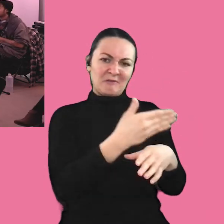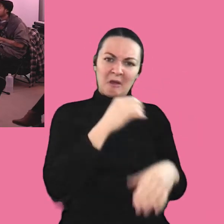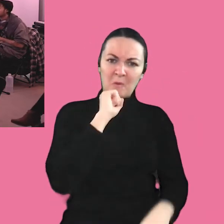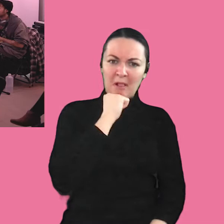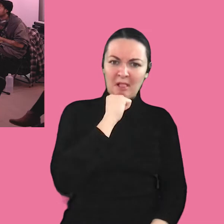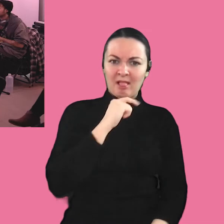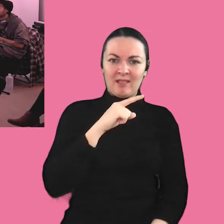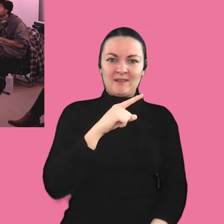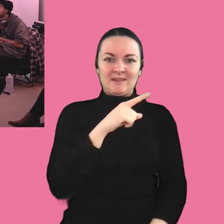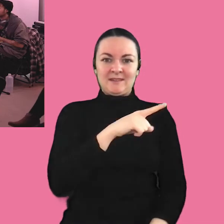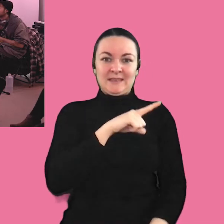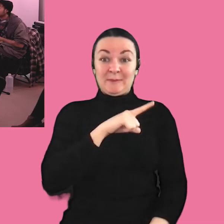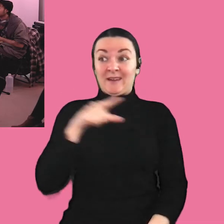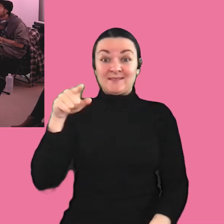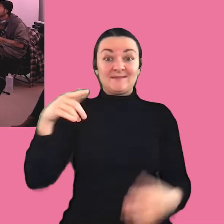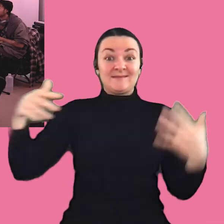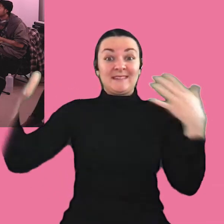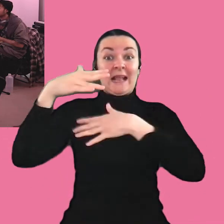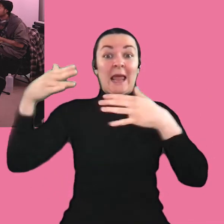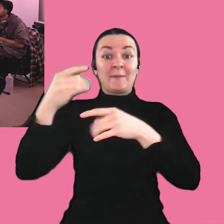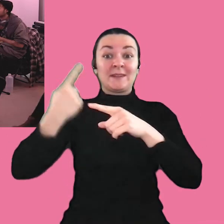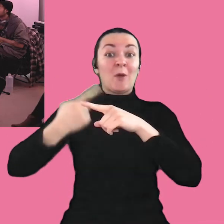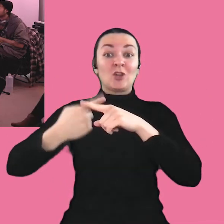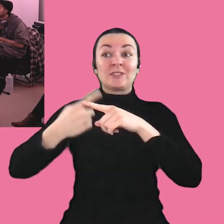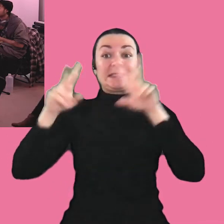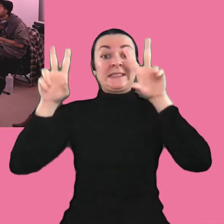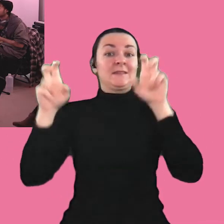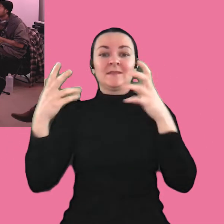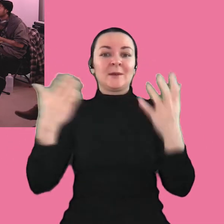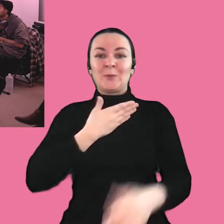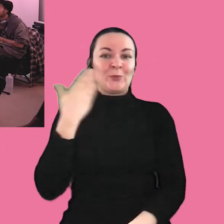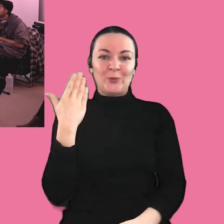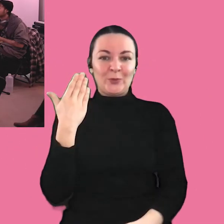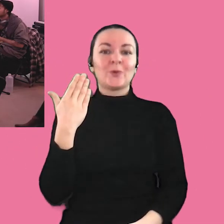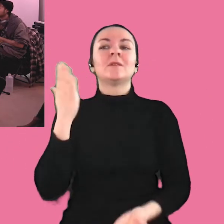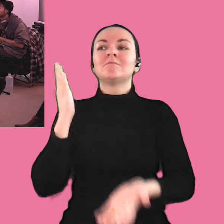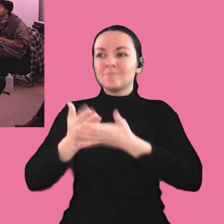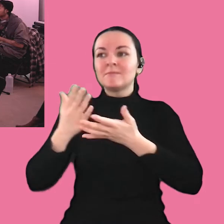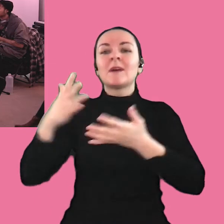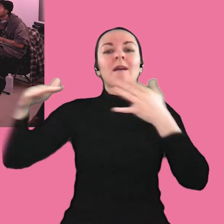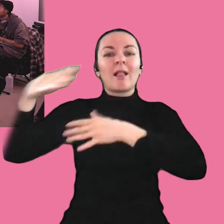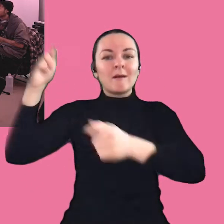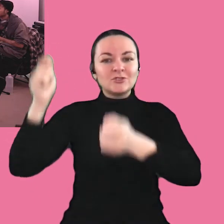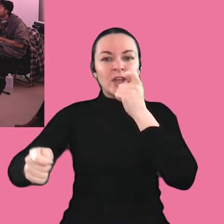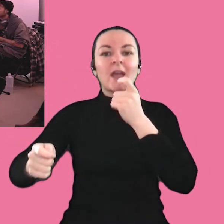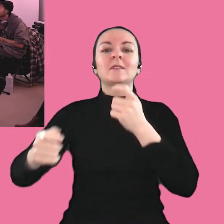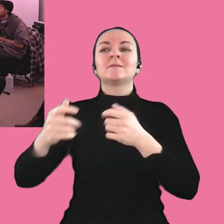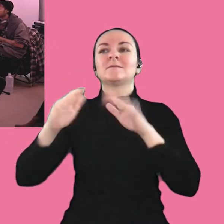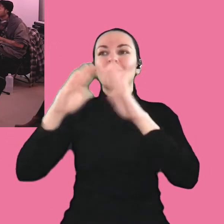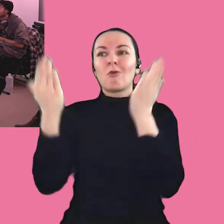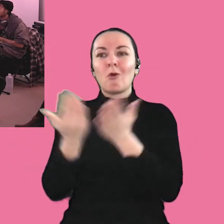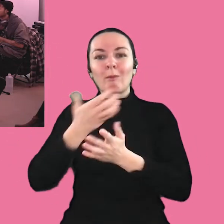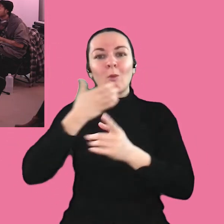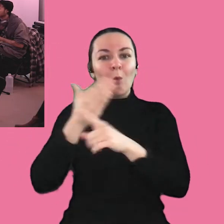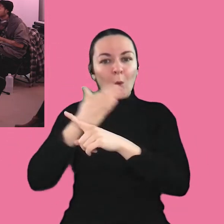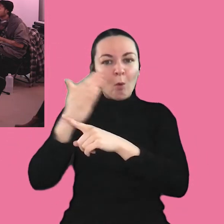career path when we didn't have the phrase the climate emergency back then, but it's definitely climate change. There was